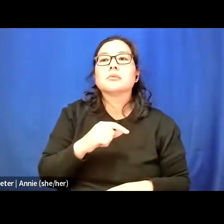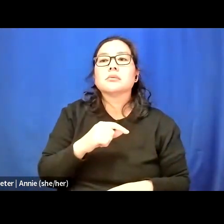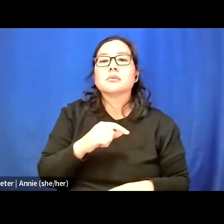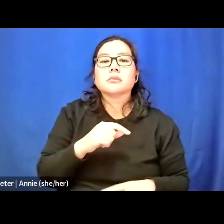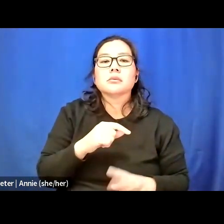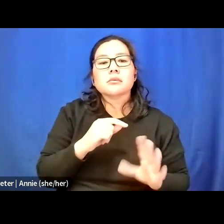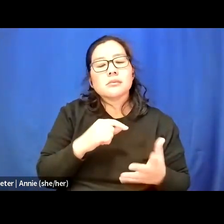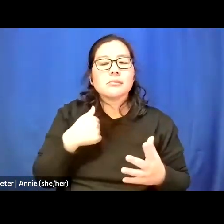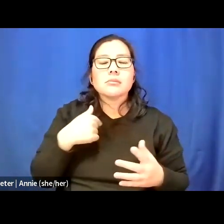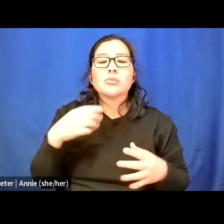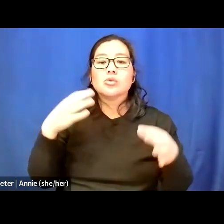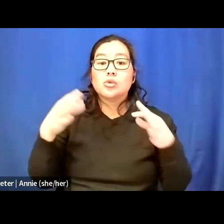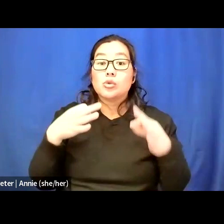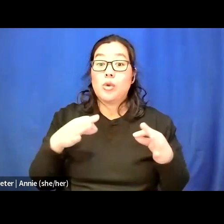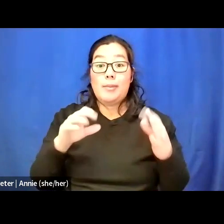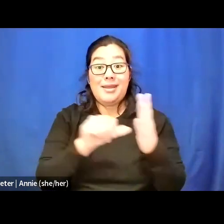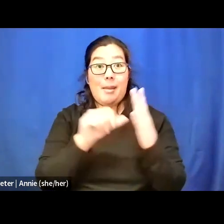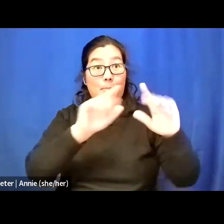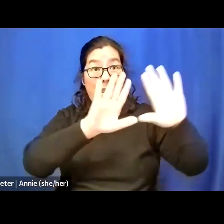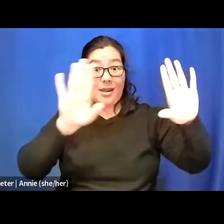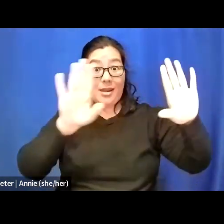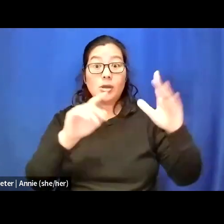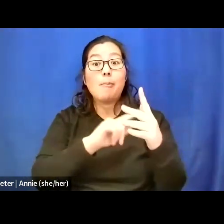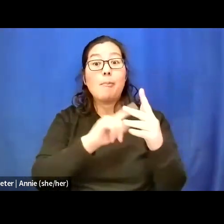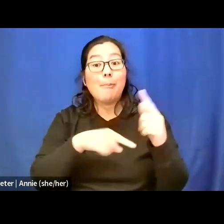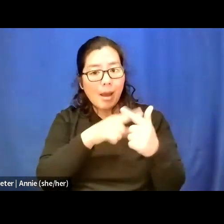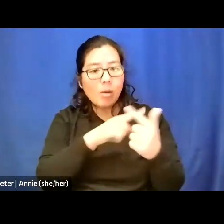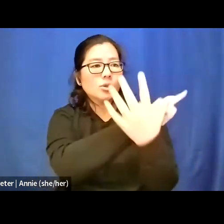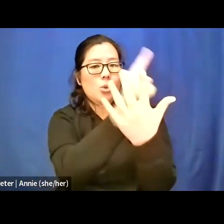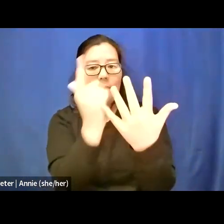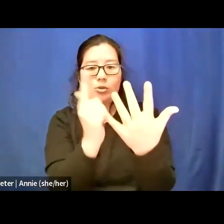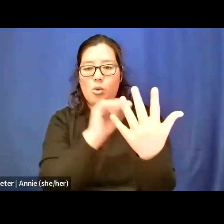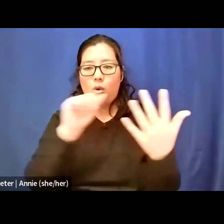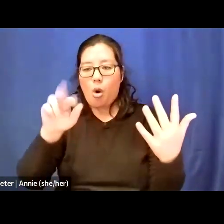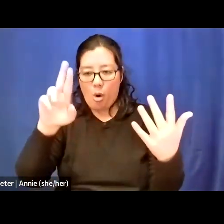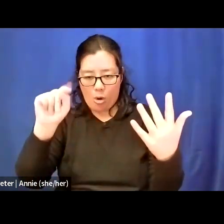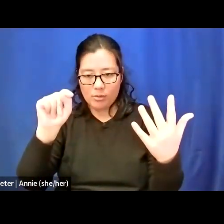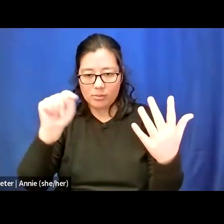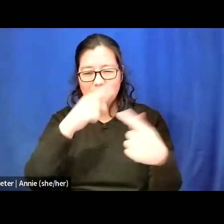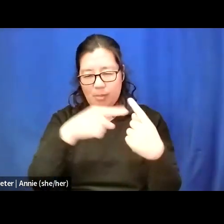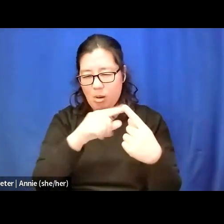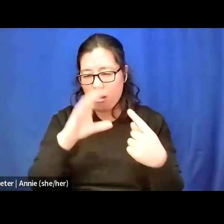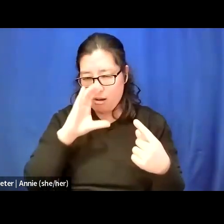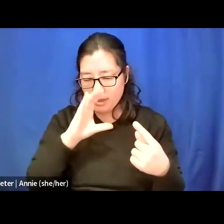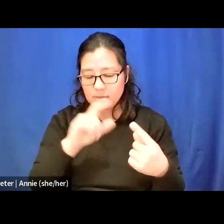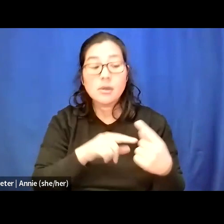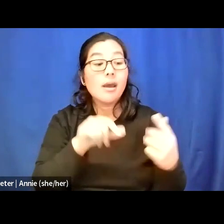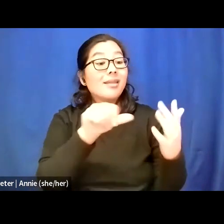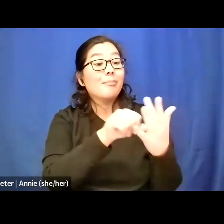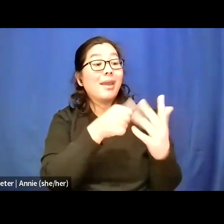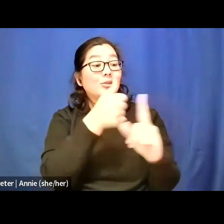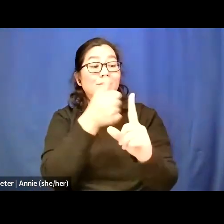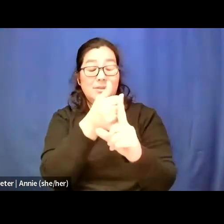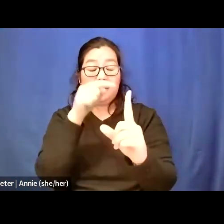was describing the page that is about sequential art, and it's very much about comics. And the page itself moves in